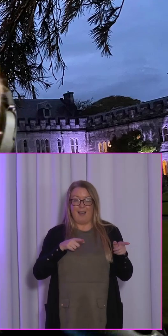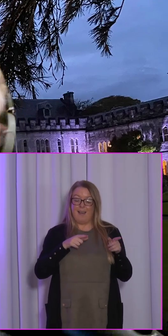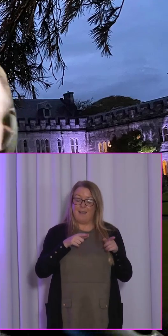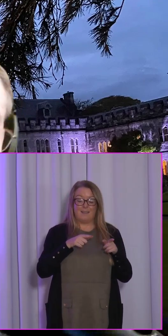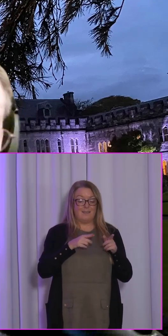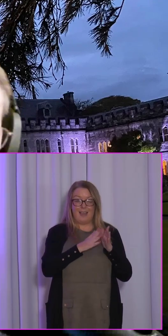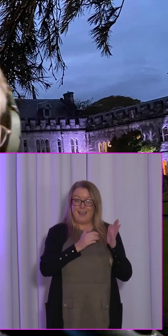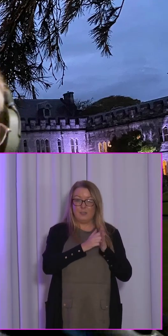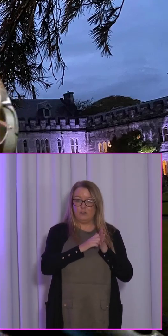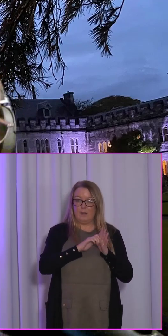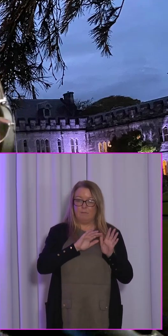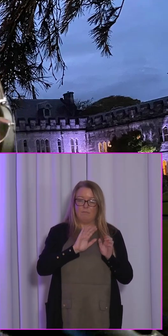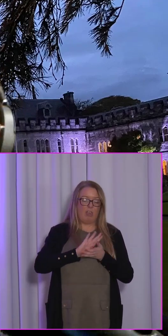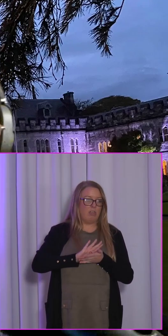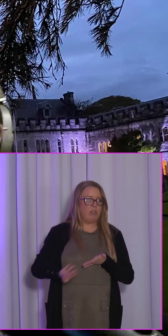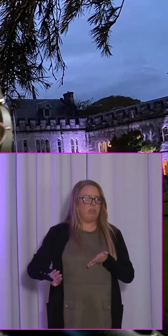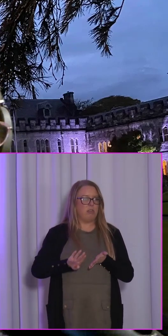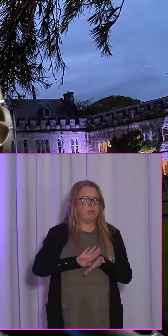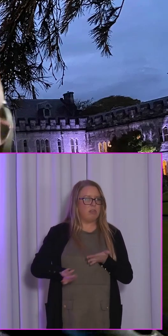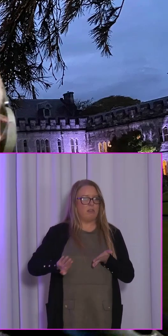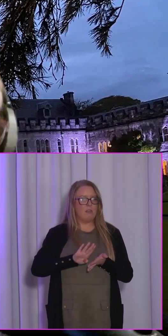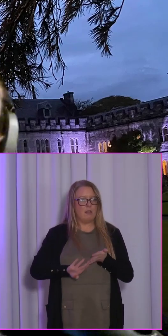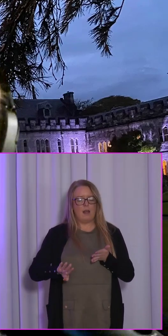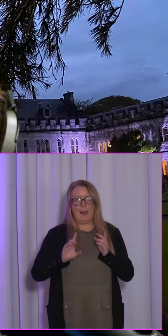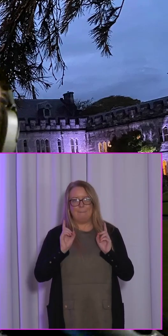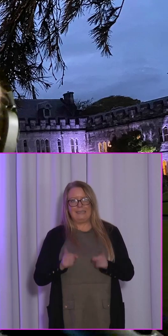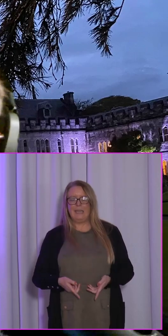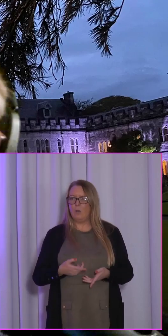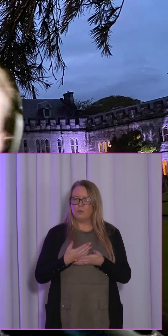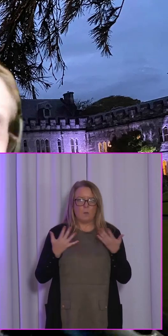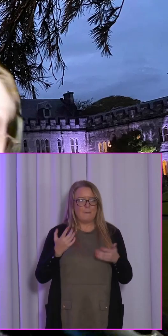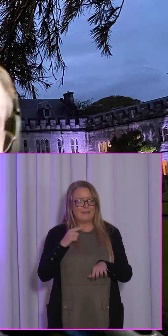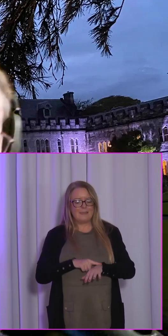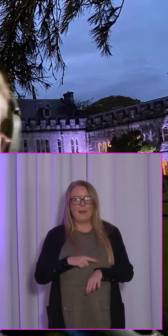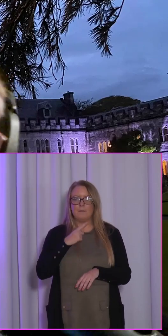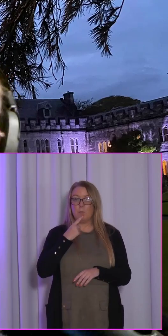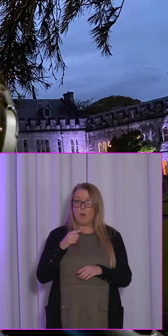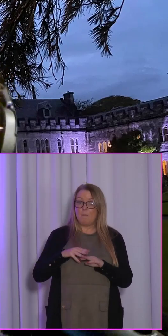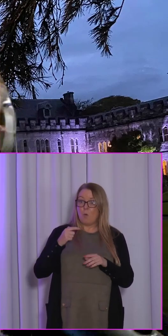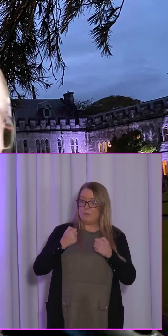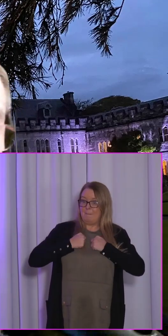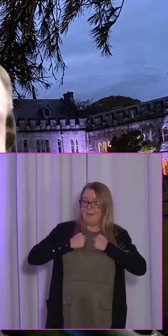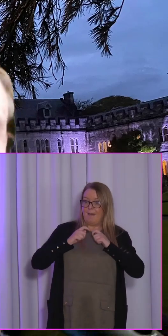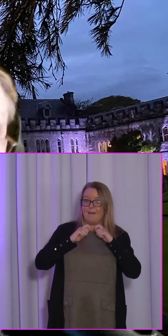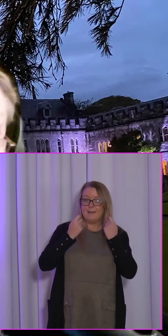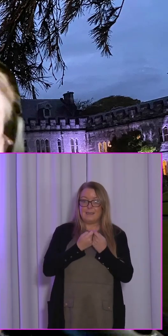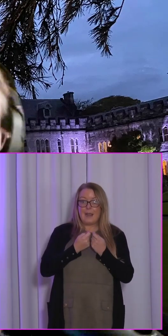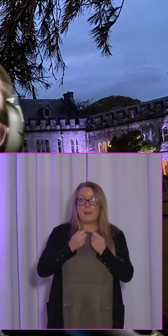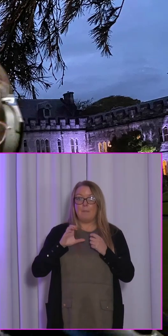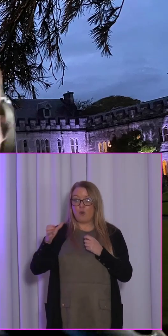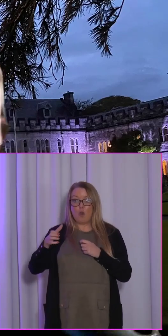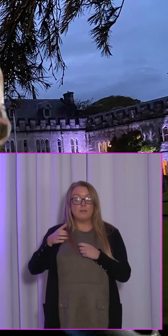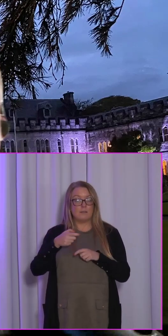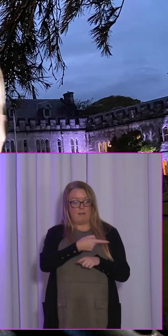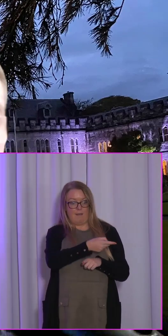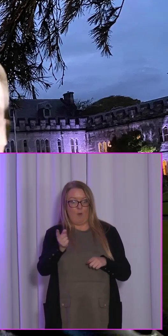to make those changes. Most of my team, actually all of my team on most of those courses, are neurodivergent. So we're